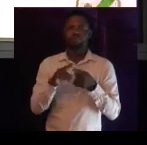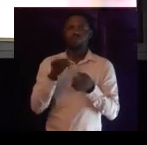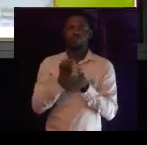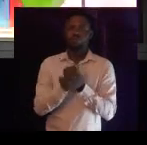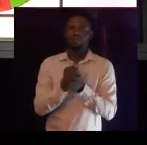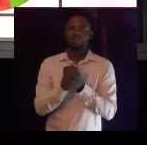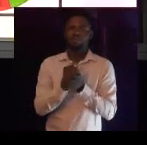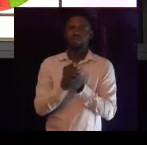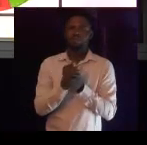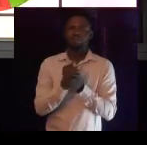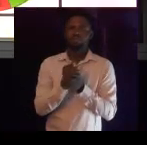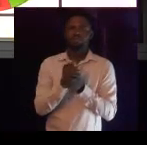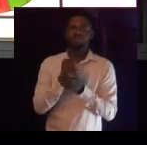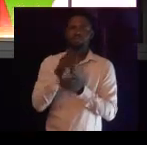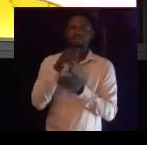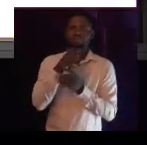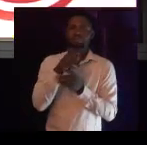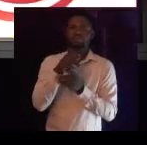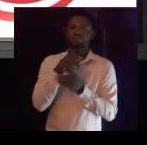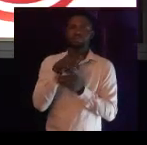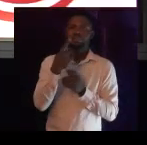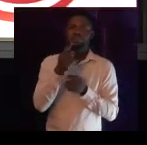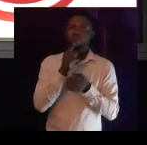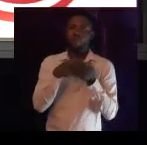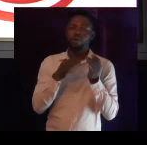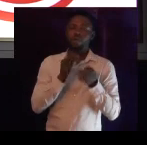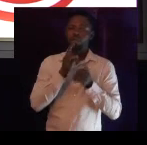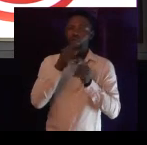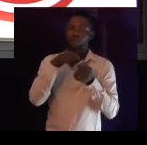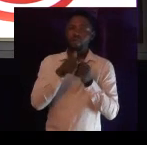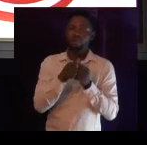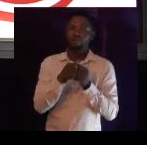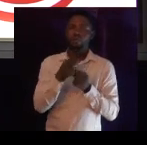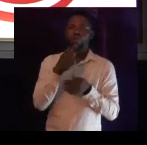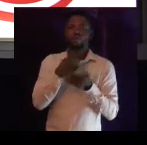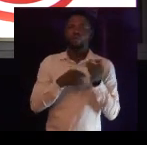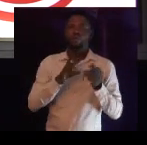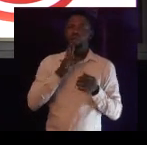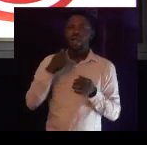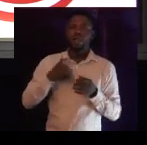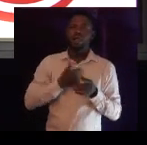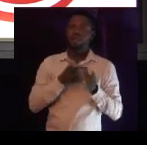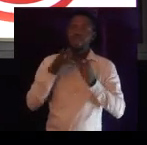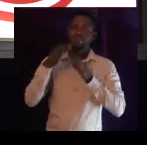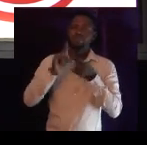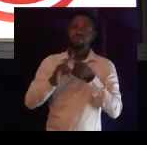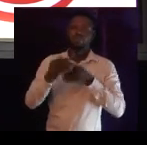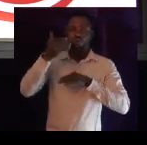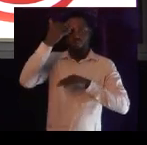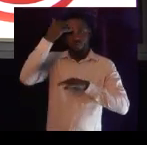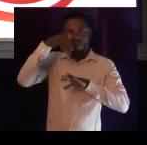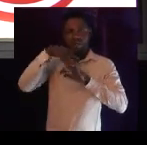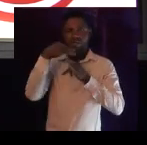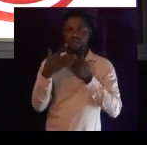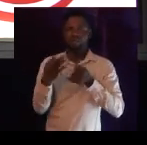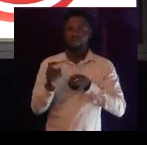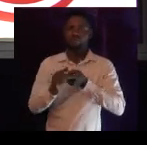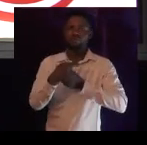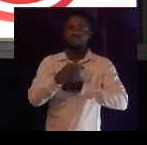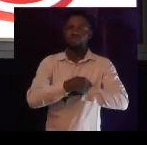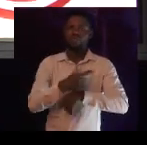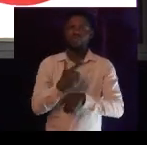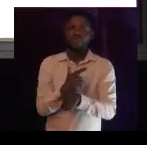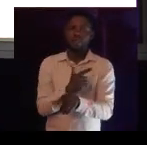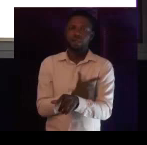Now, moving on to that piece of pizza that I talked about the other time. What are we expected to know at the end of